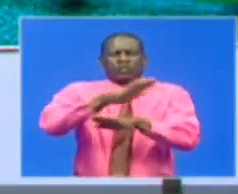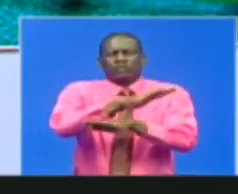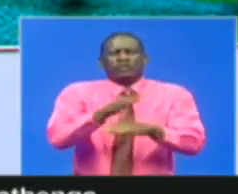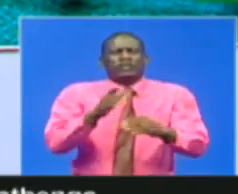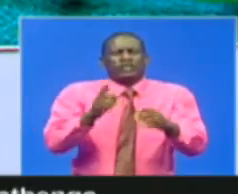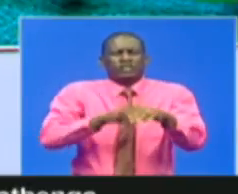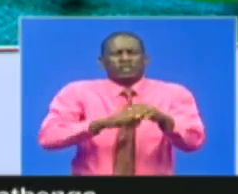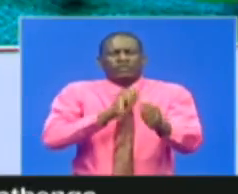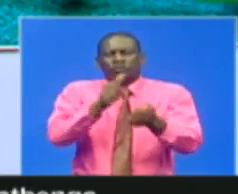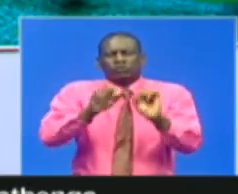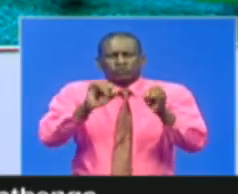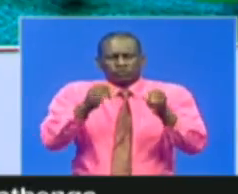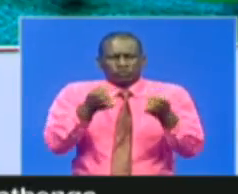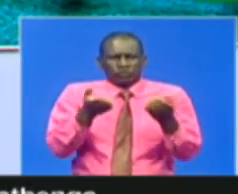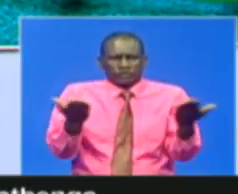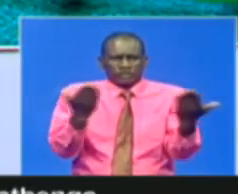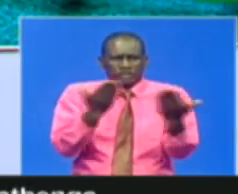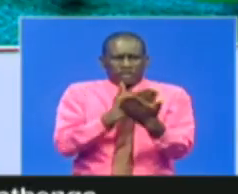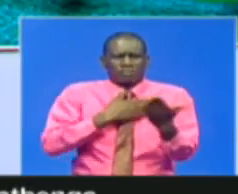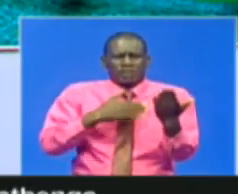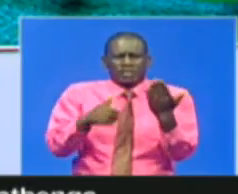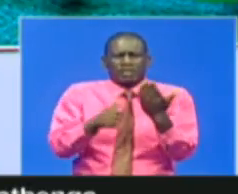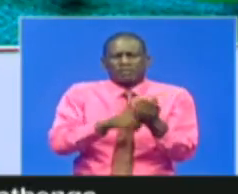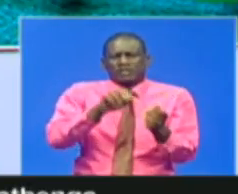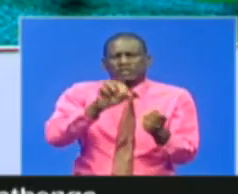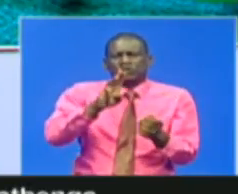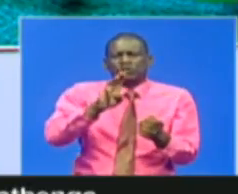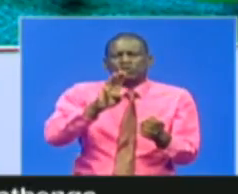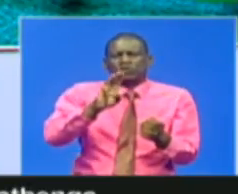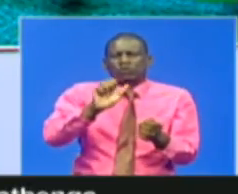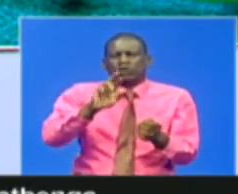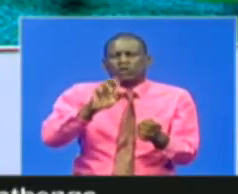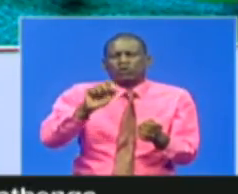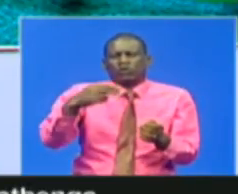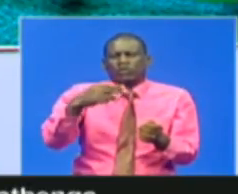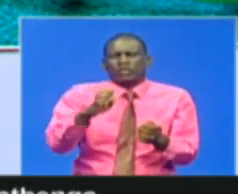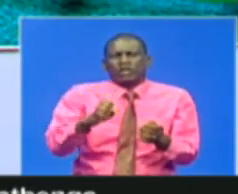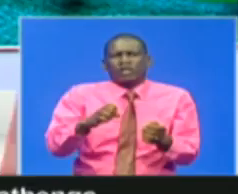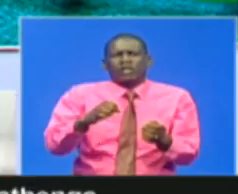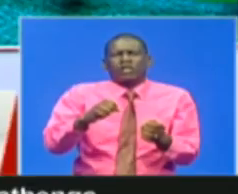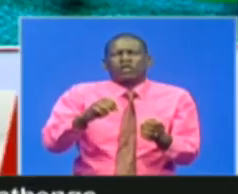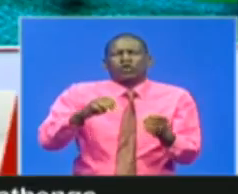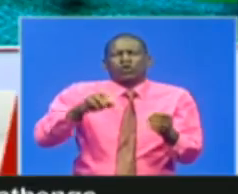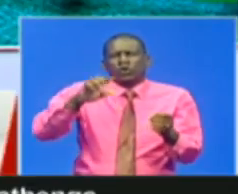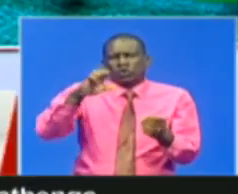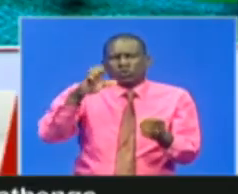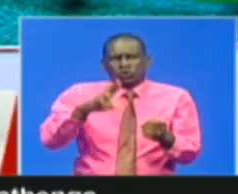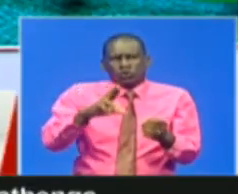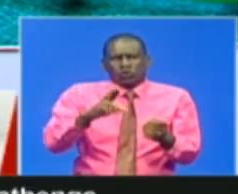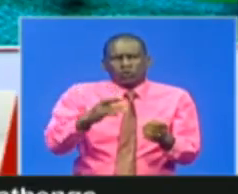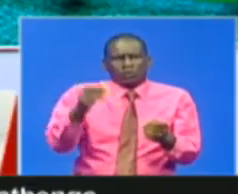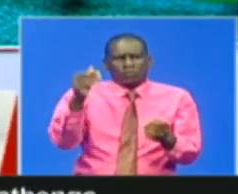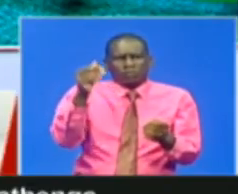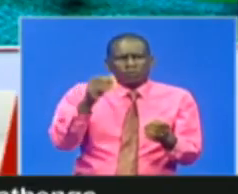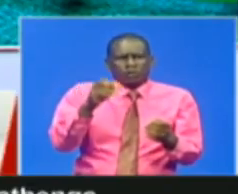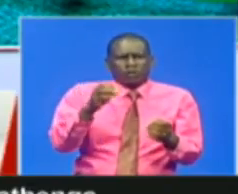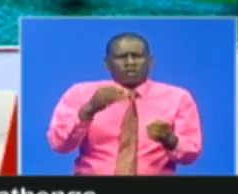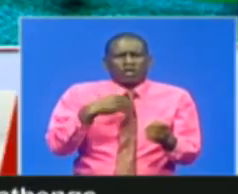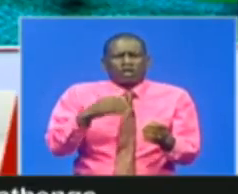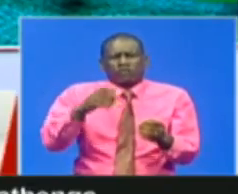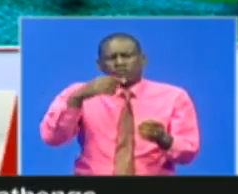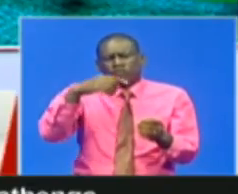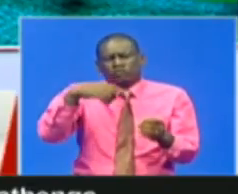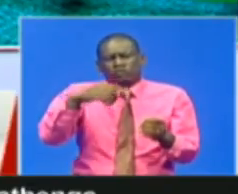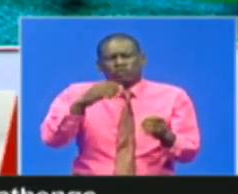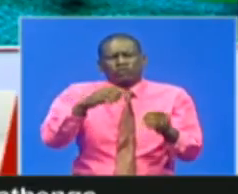time to play on NTV tonight. I am Warotekiru. Gor Mahia Zapua, away form in continental football, returned to haunt them as they lost 2-1